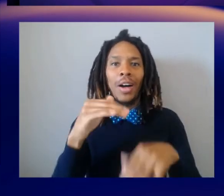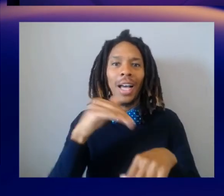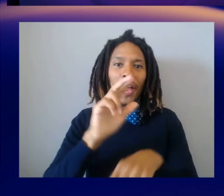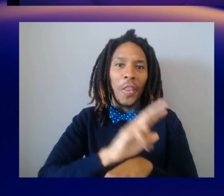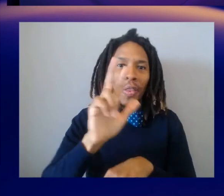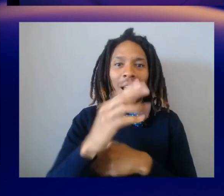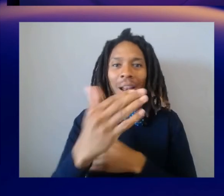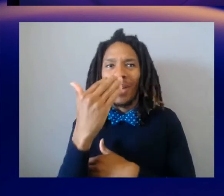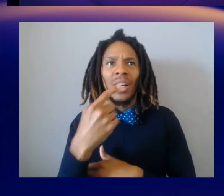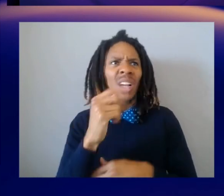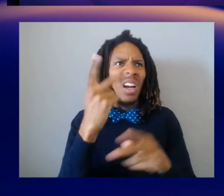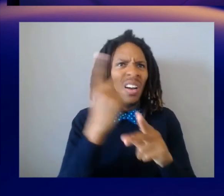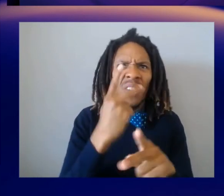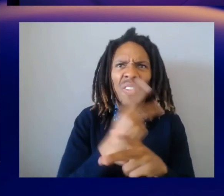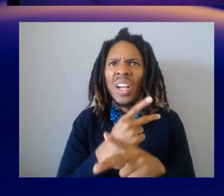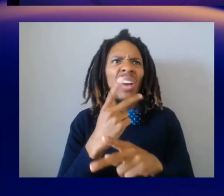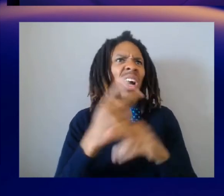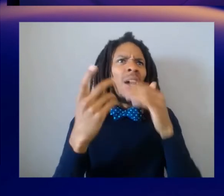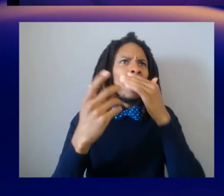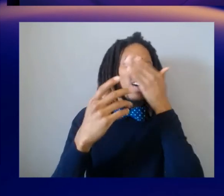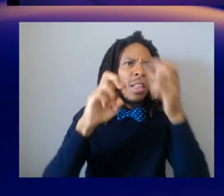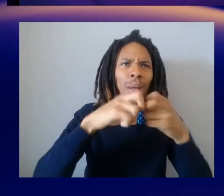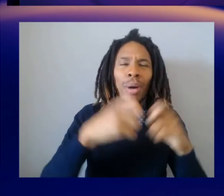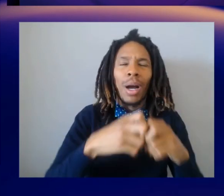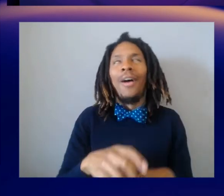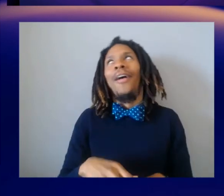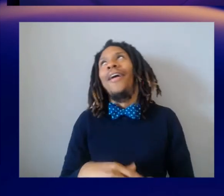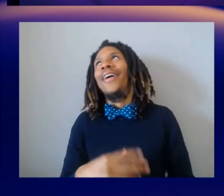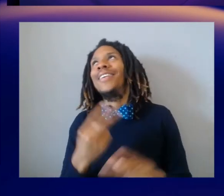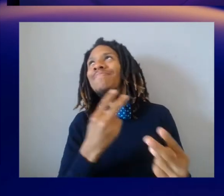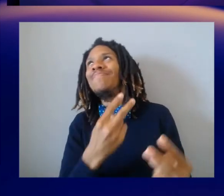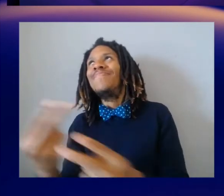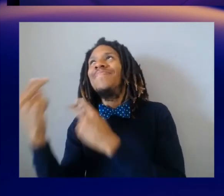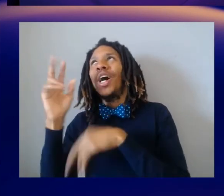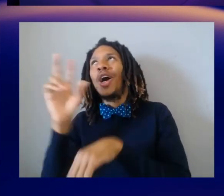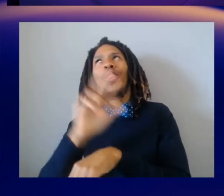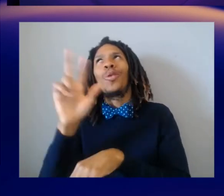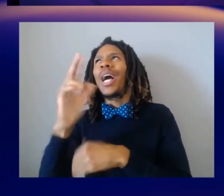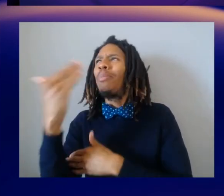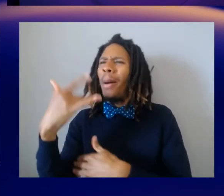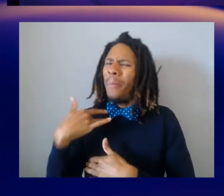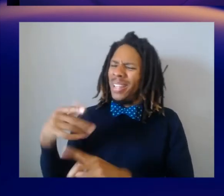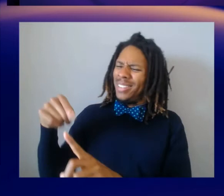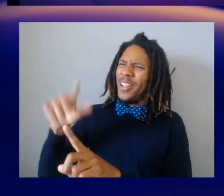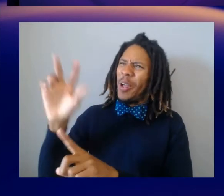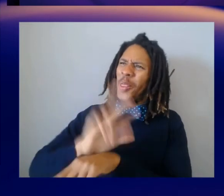figure out where the needle in the haystack was. Those 3 a.m. phone calls. Yeah, it always happens at 3 o'clock in the morning, right? Oh yeah.